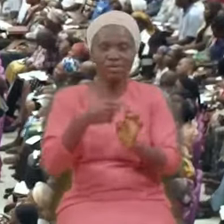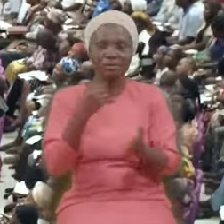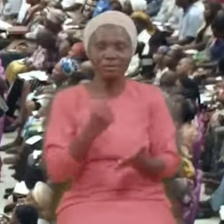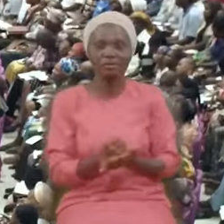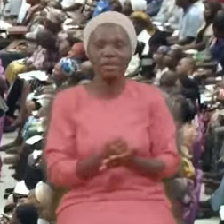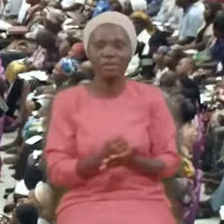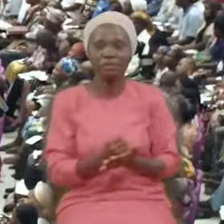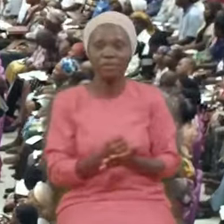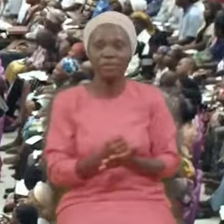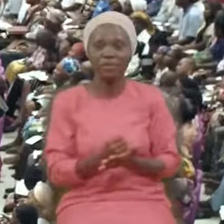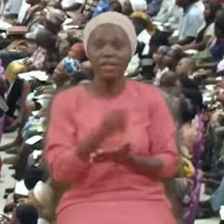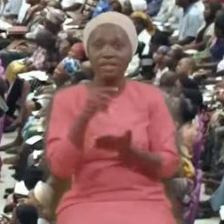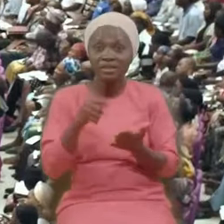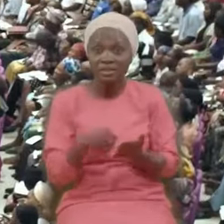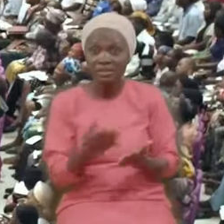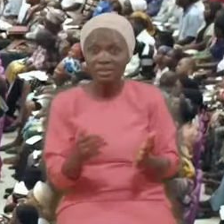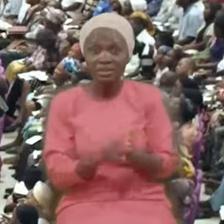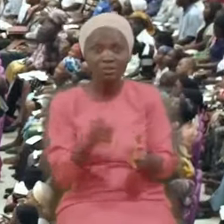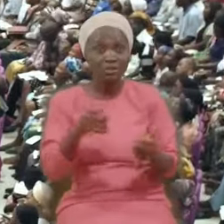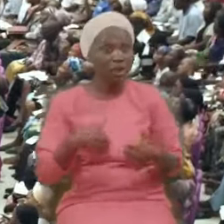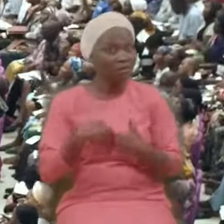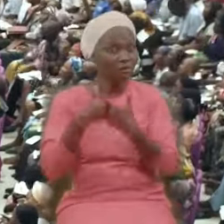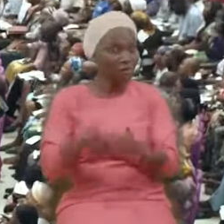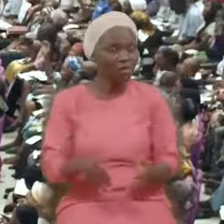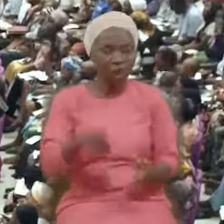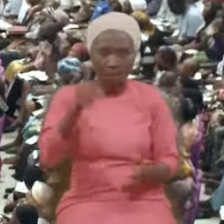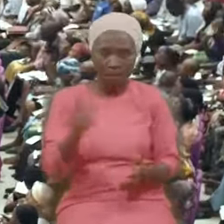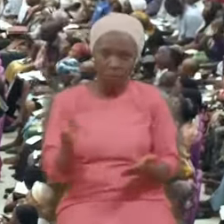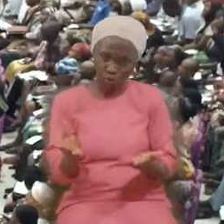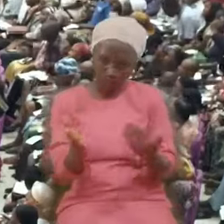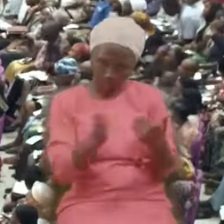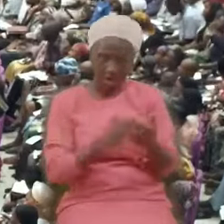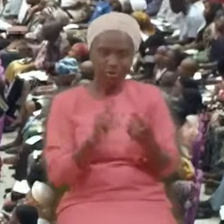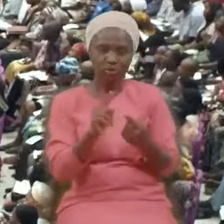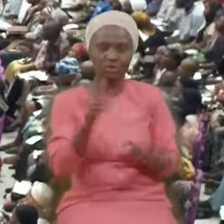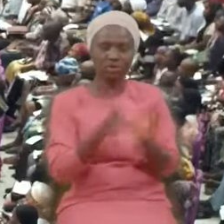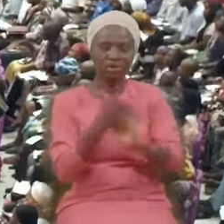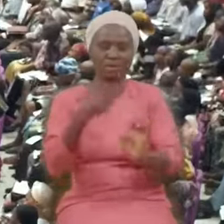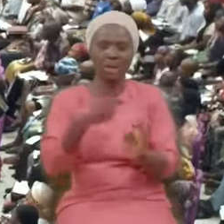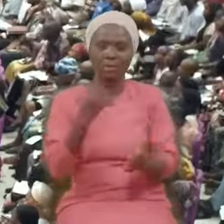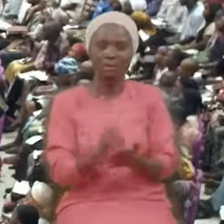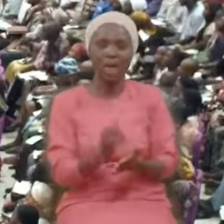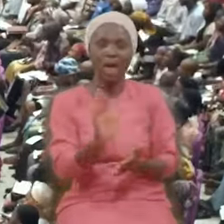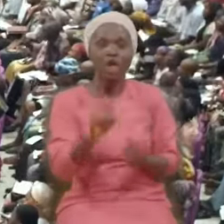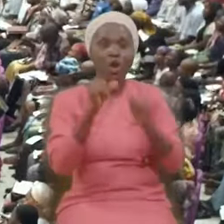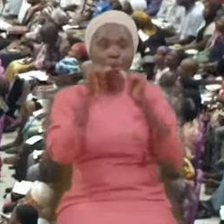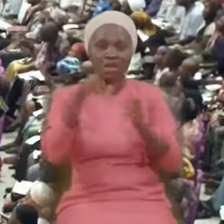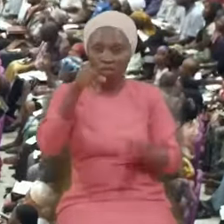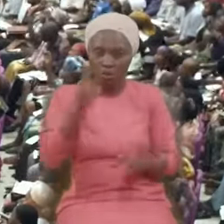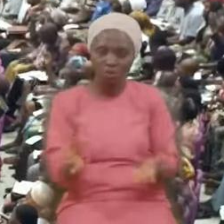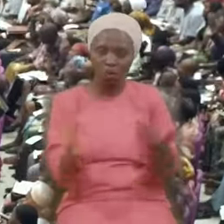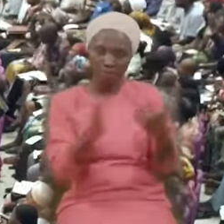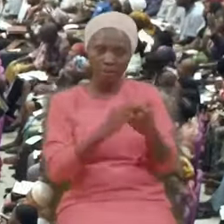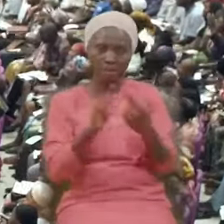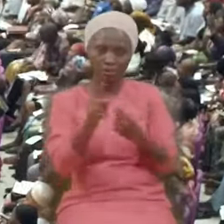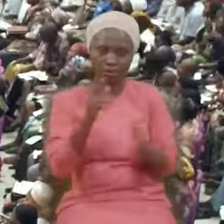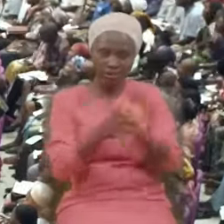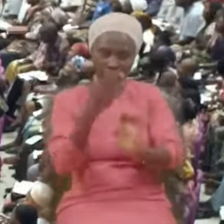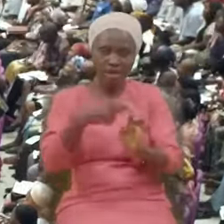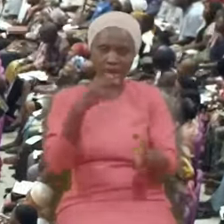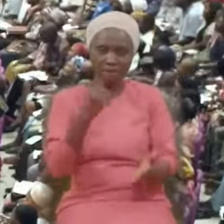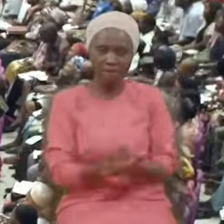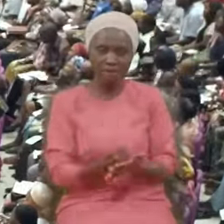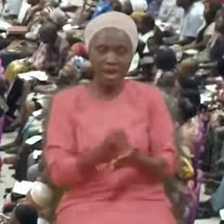This thing you have lost must come back. Your blessing must come back.